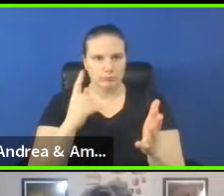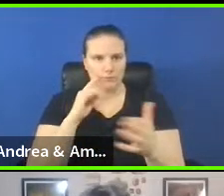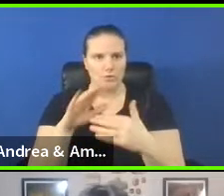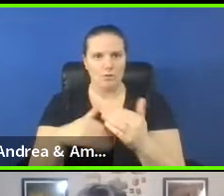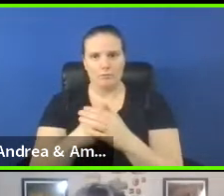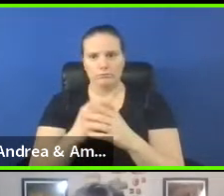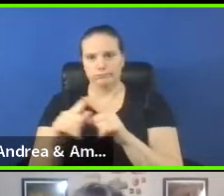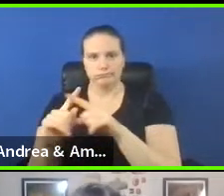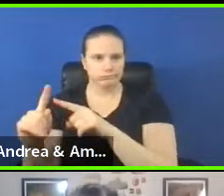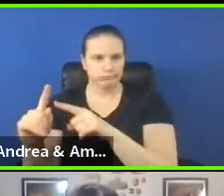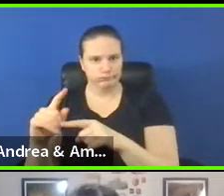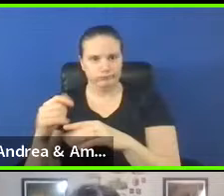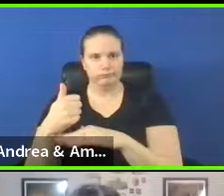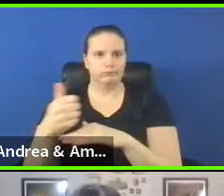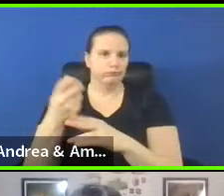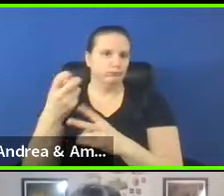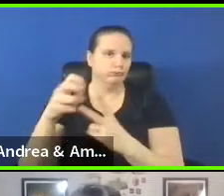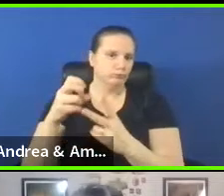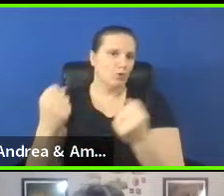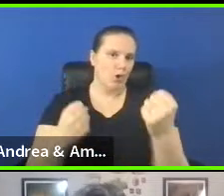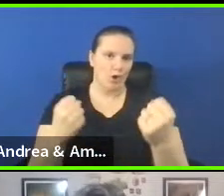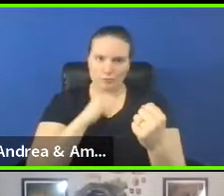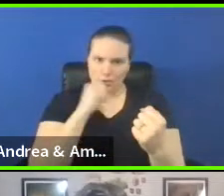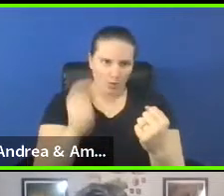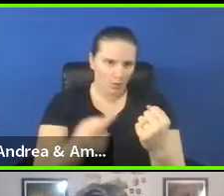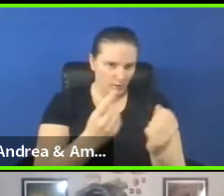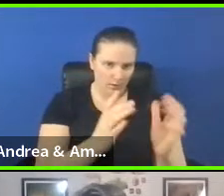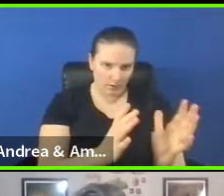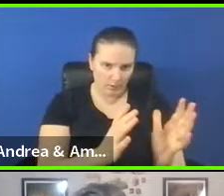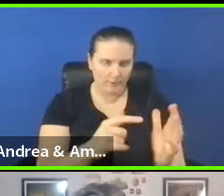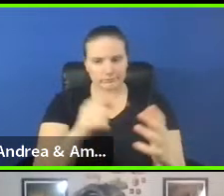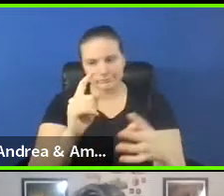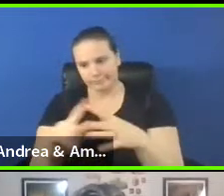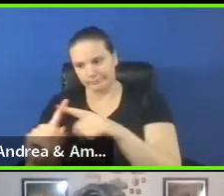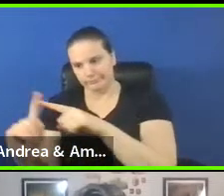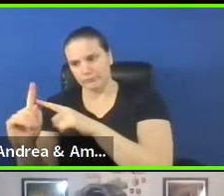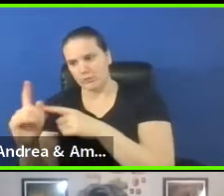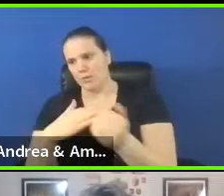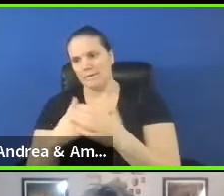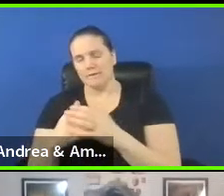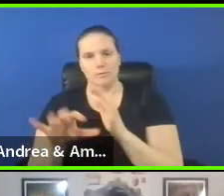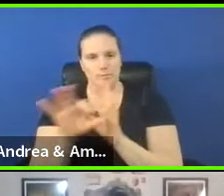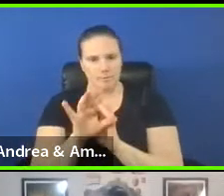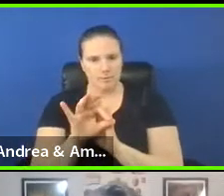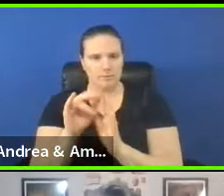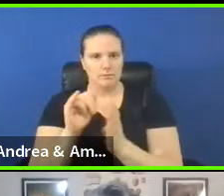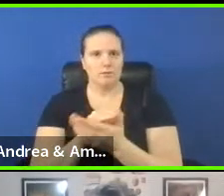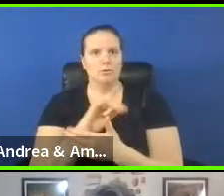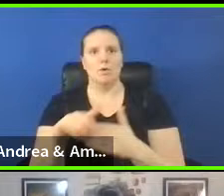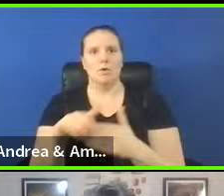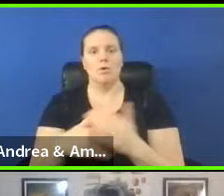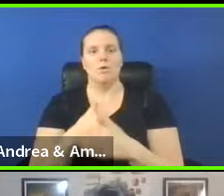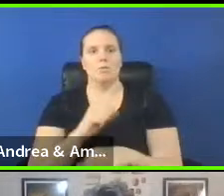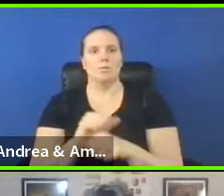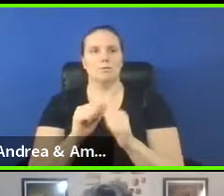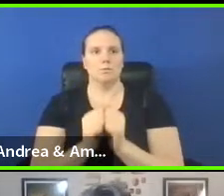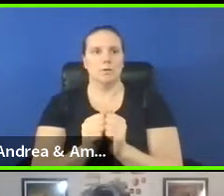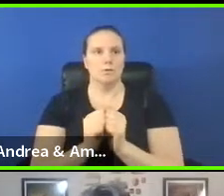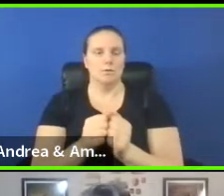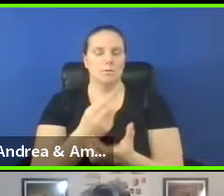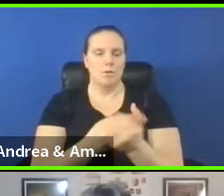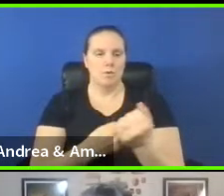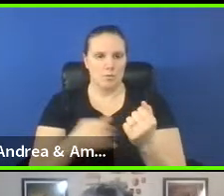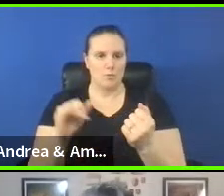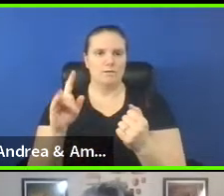kinds of transit, not just cars. So we need to make sure that whichever one we choose, they all work together on both